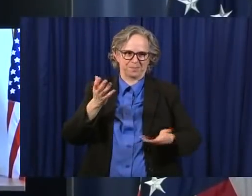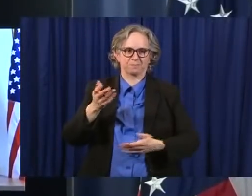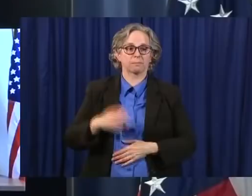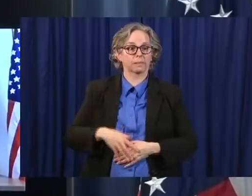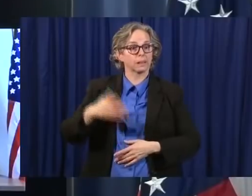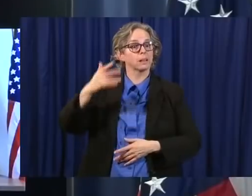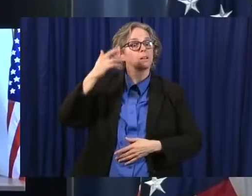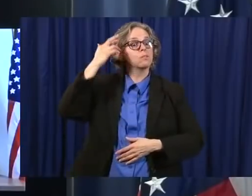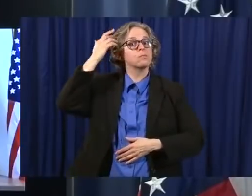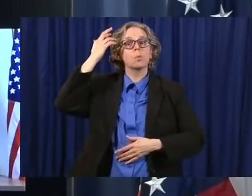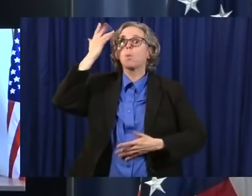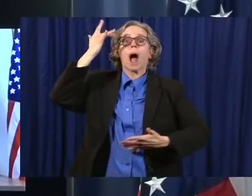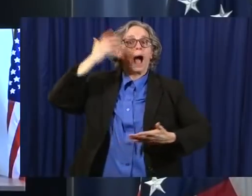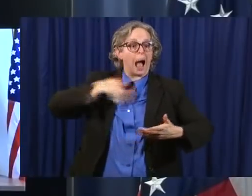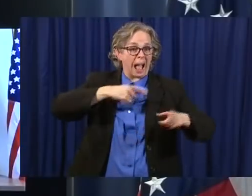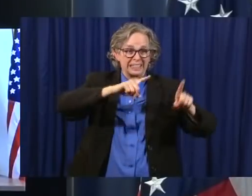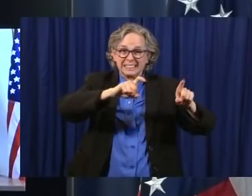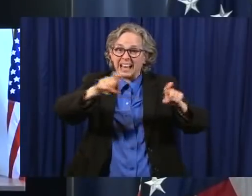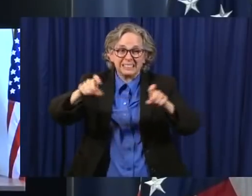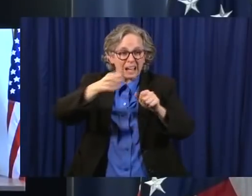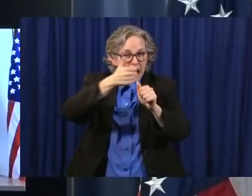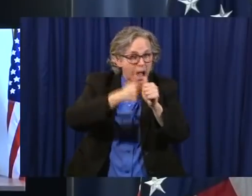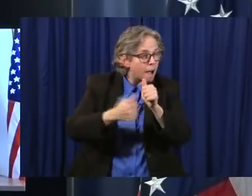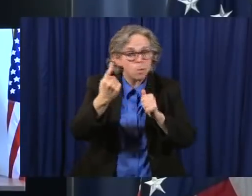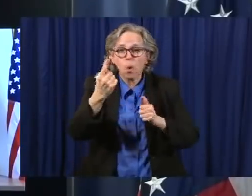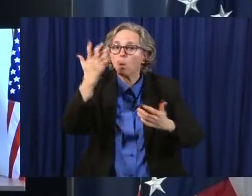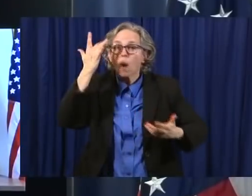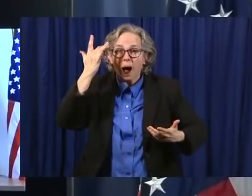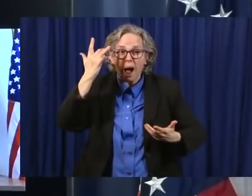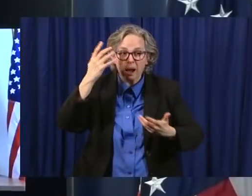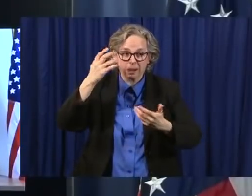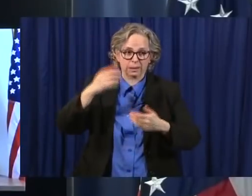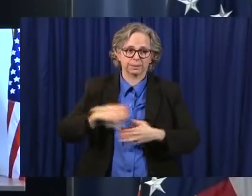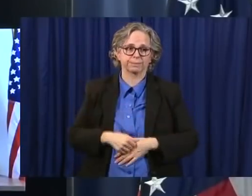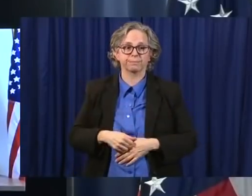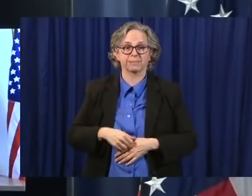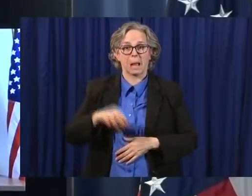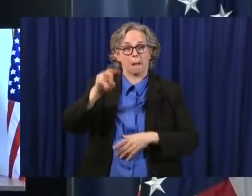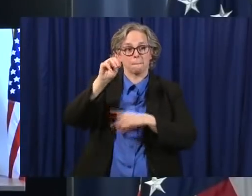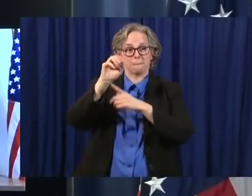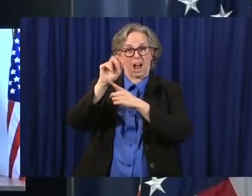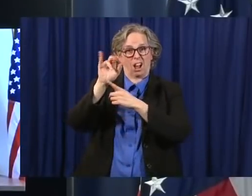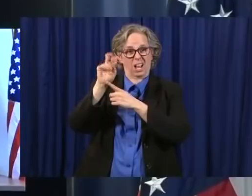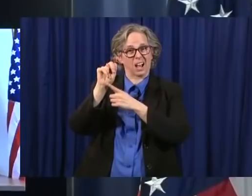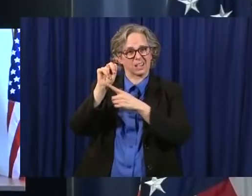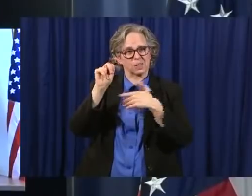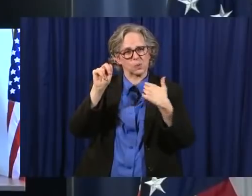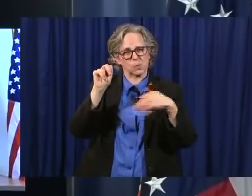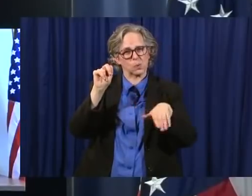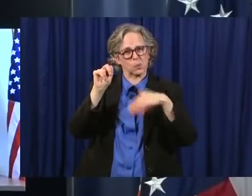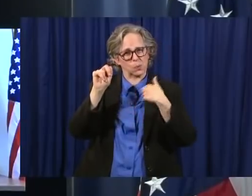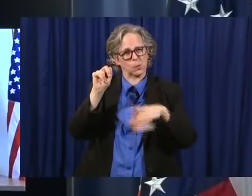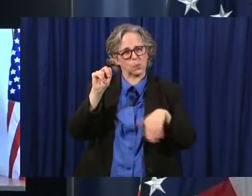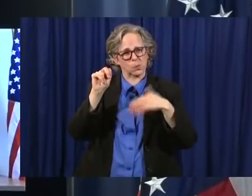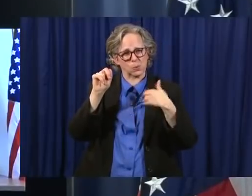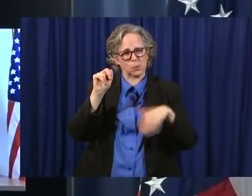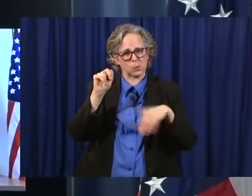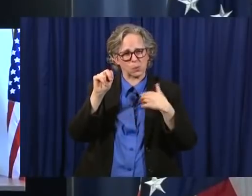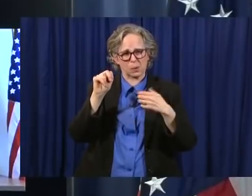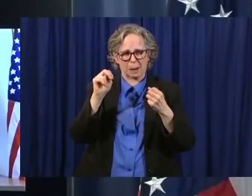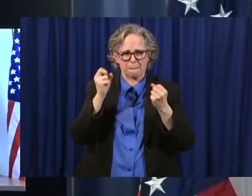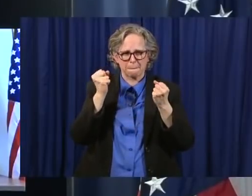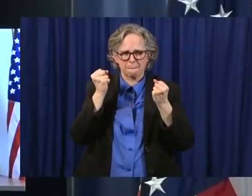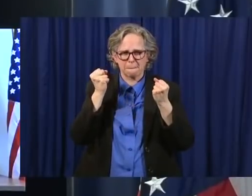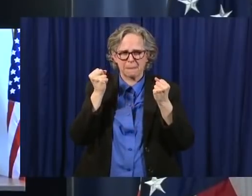in those facilities is because Marion Correctional Institution has a significant number of people that are